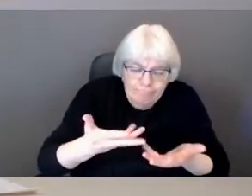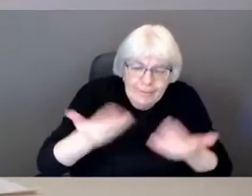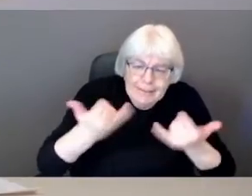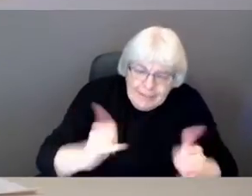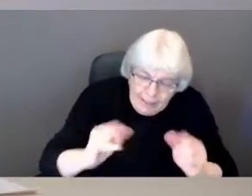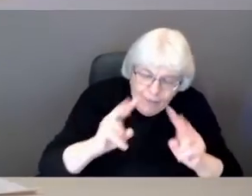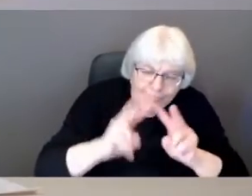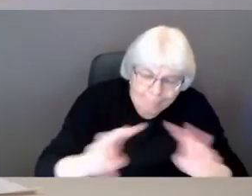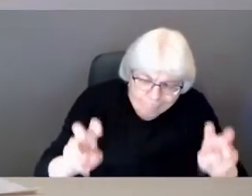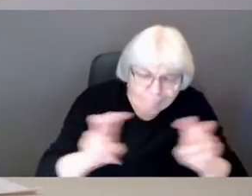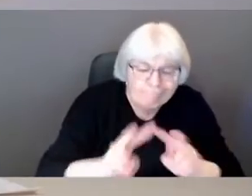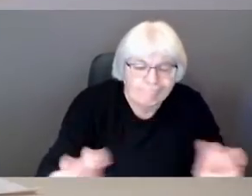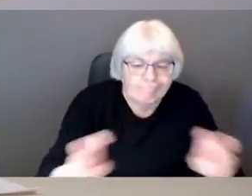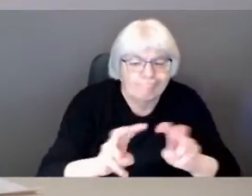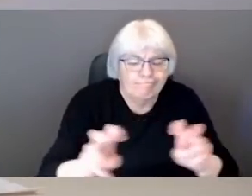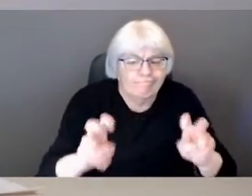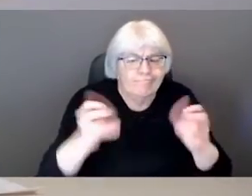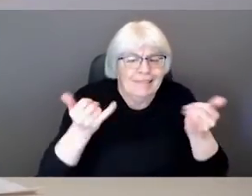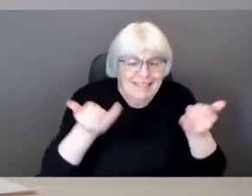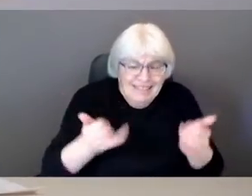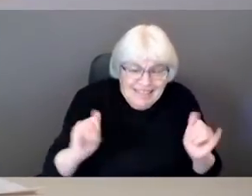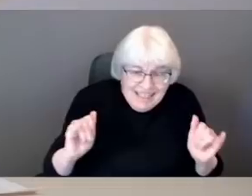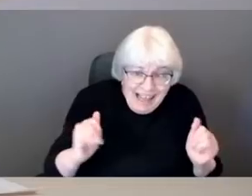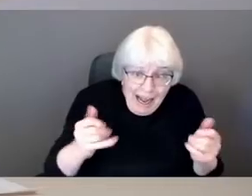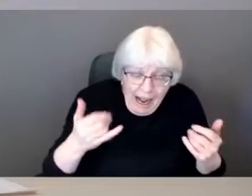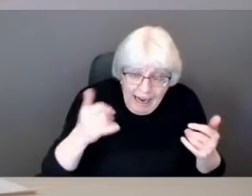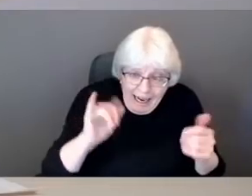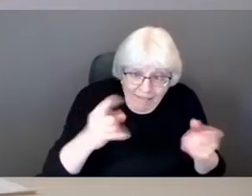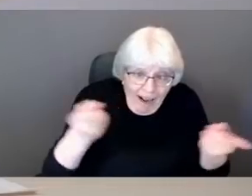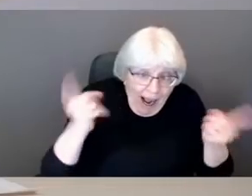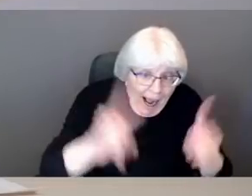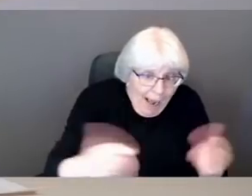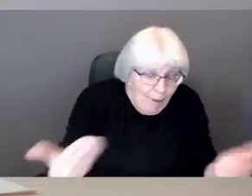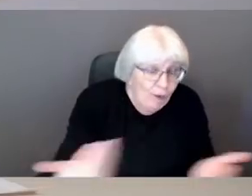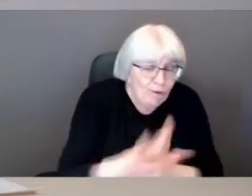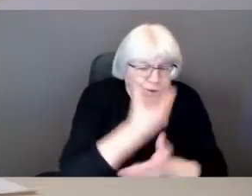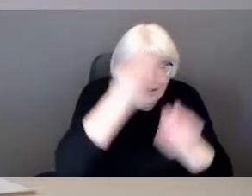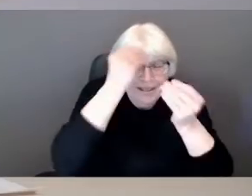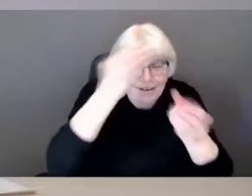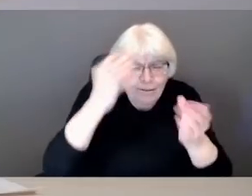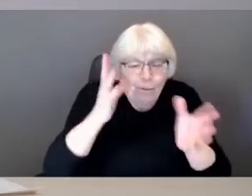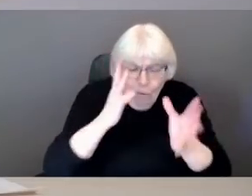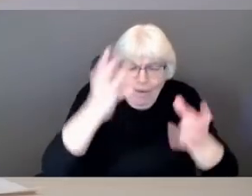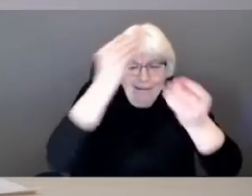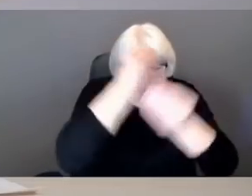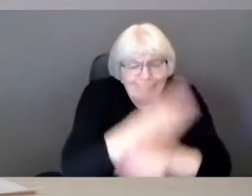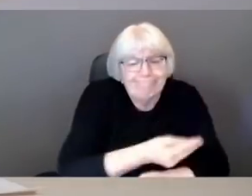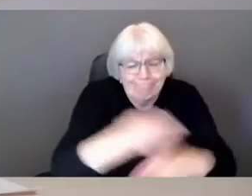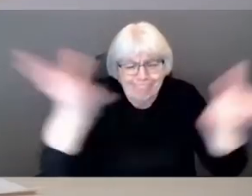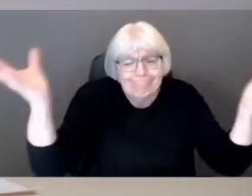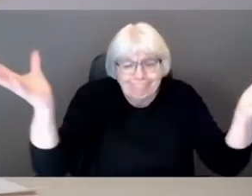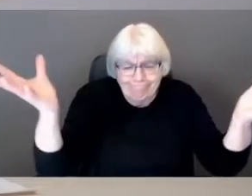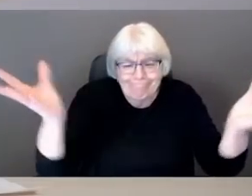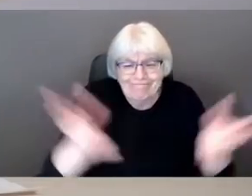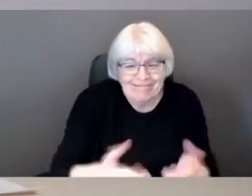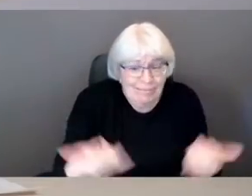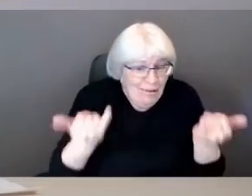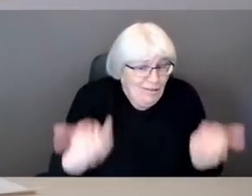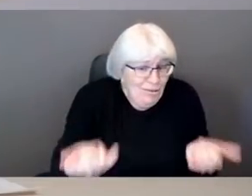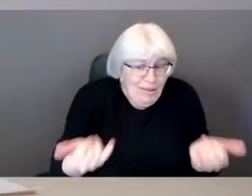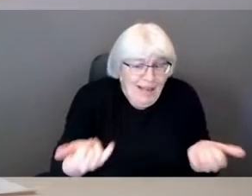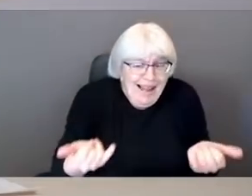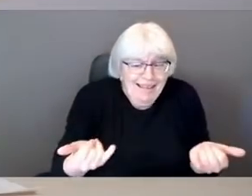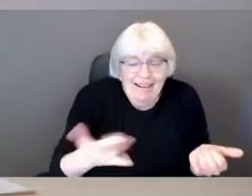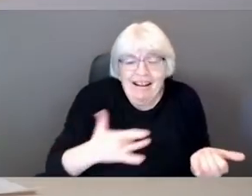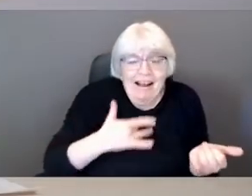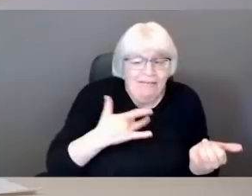but if that changes, certainly we would let everyone know. But it is, and this is what happens in